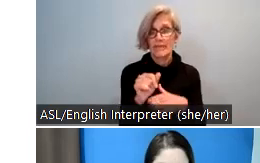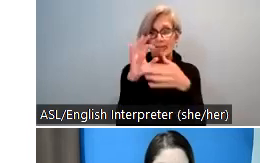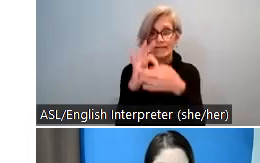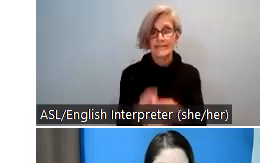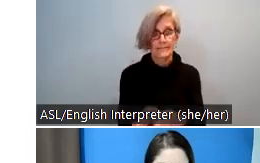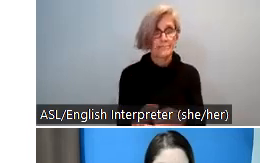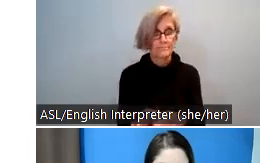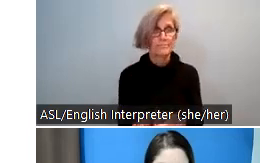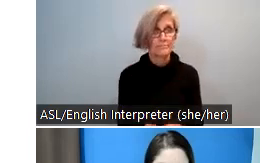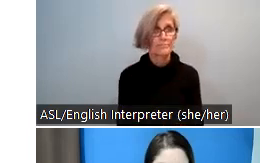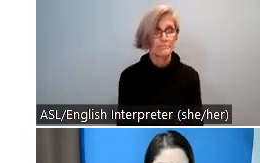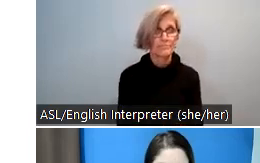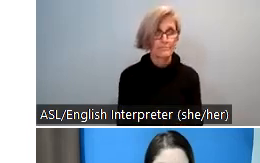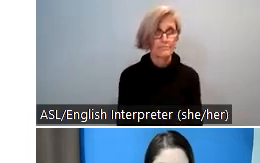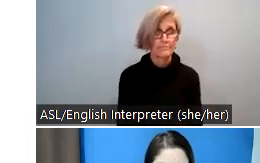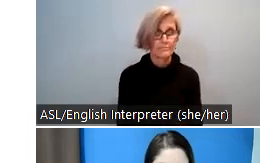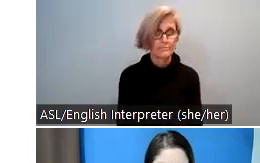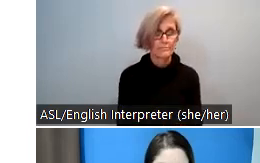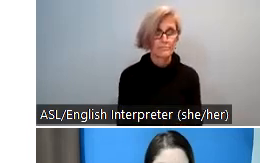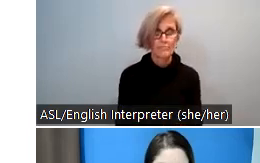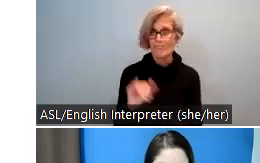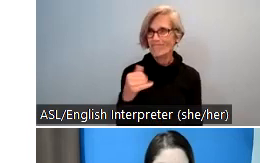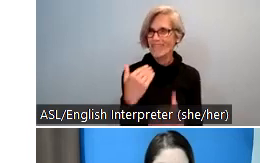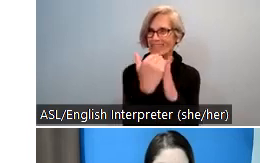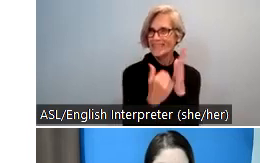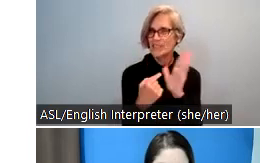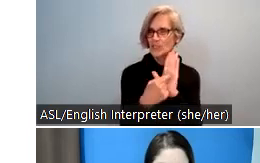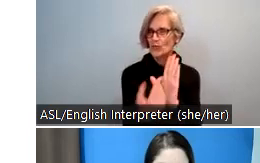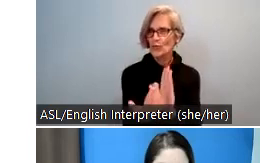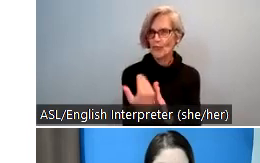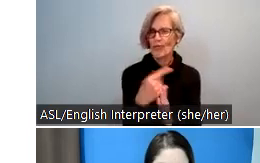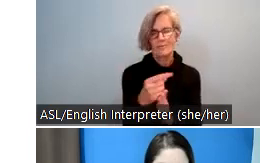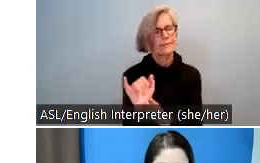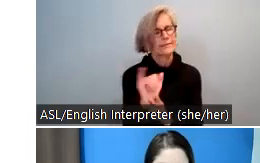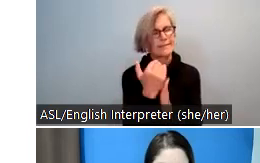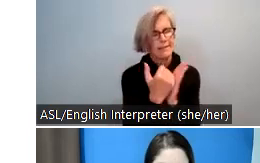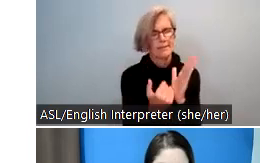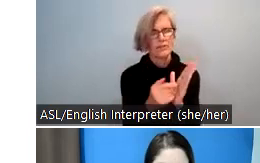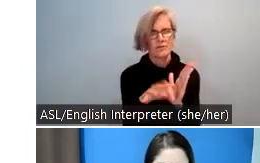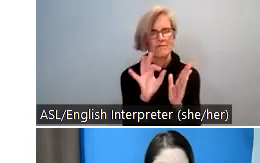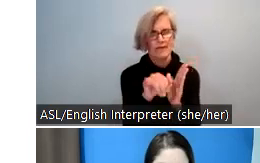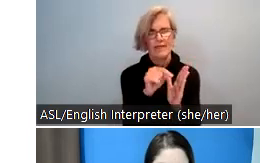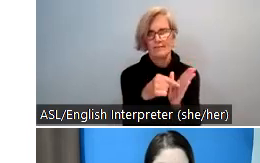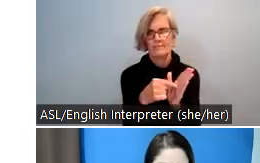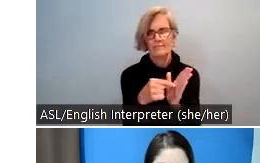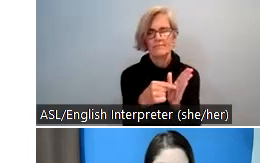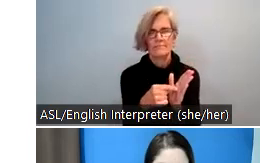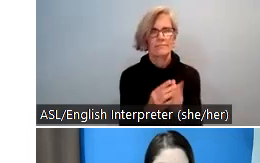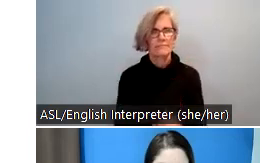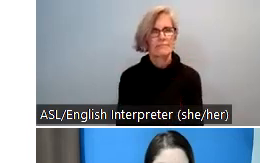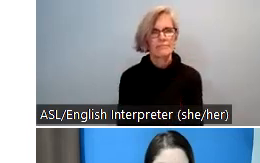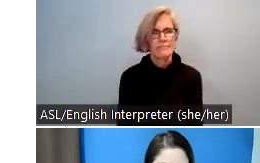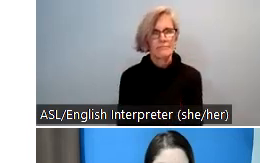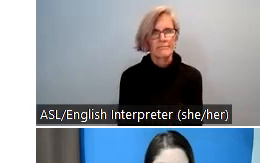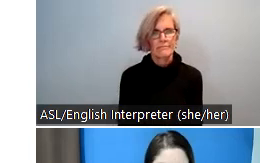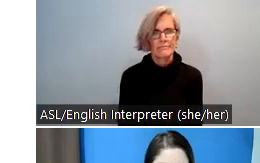that we've been referring to before. So that this budget documentation guide will provide